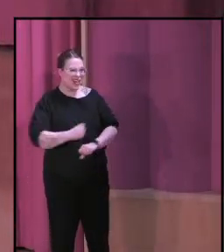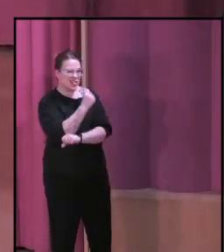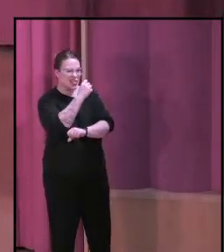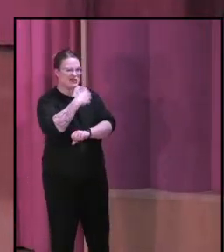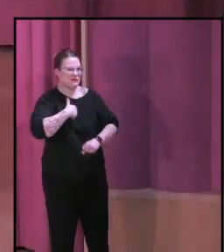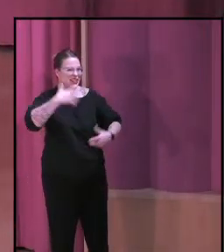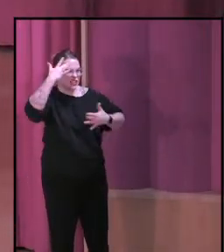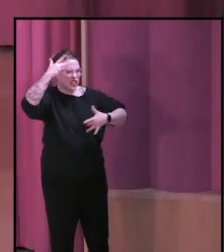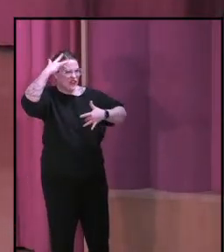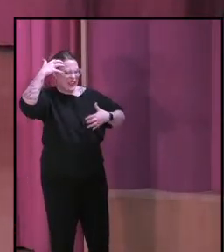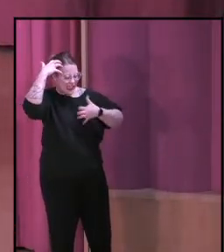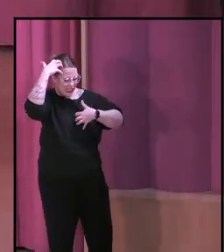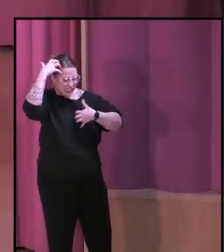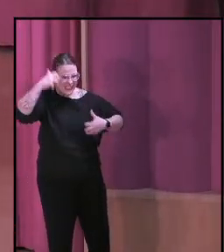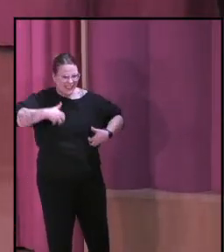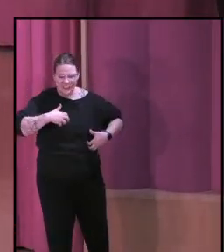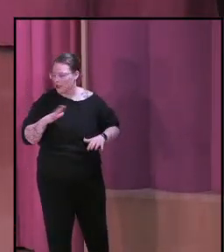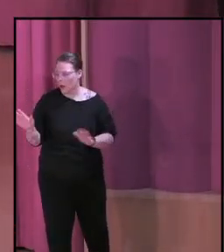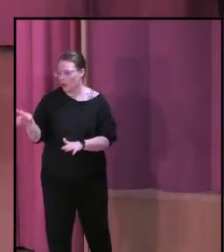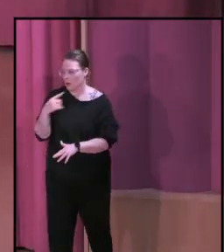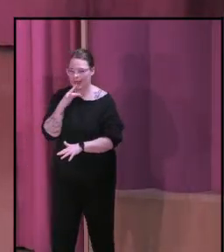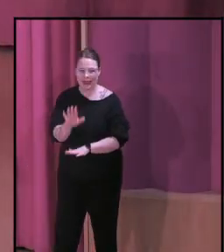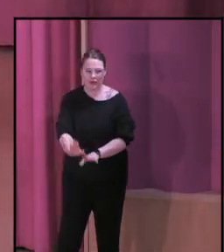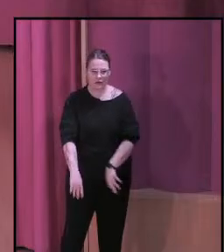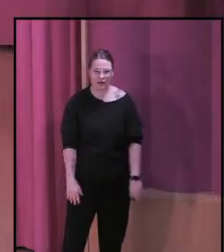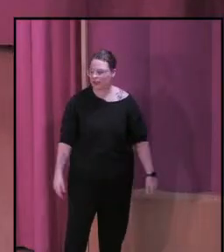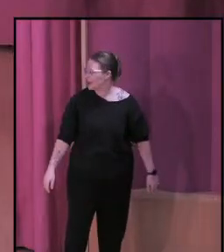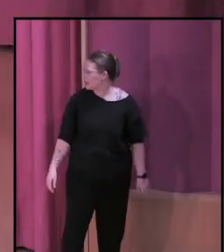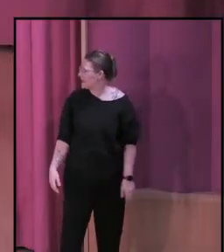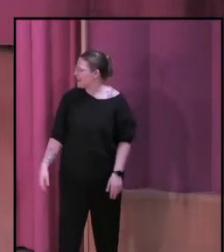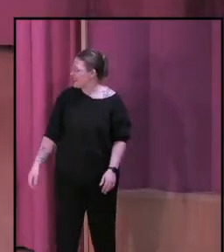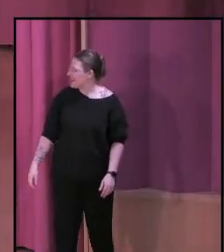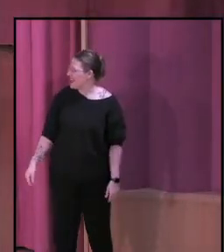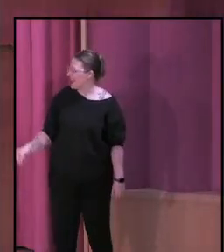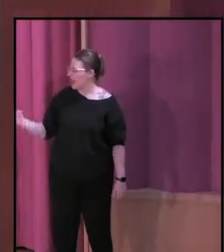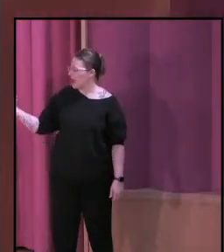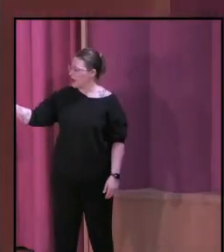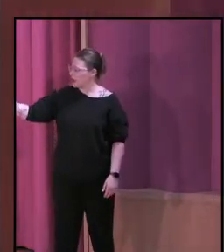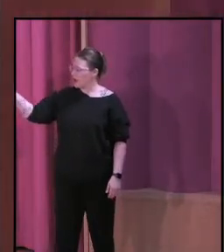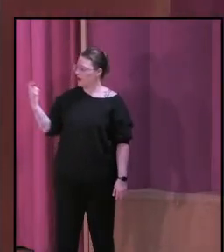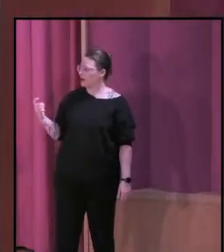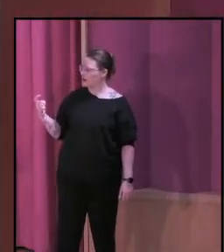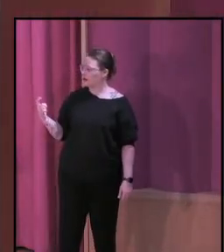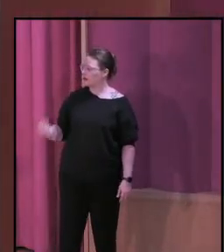No, okay, don't do that one. Don't do that one. Okay, Veronica, take one little step toward me.